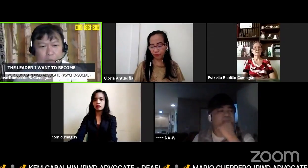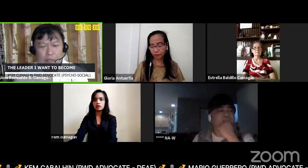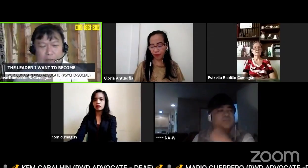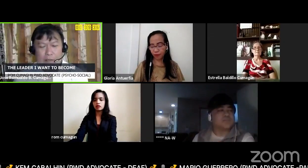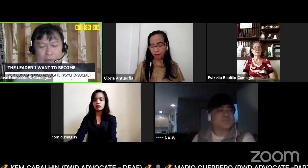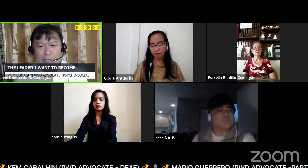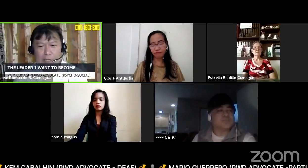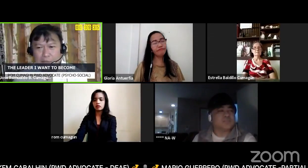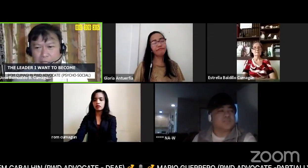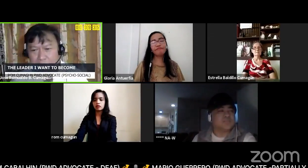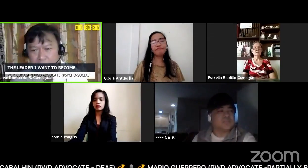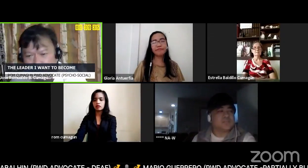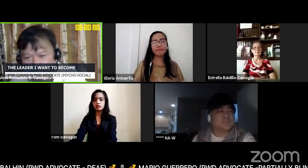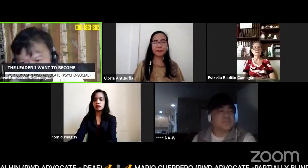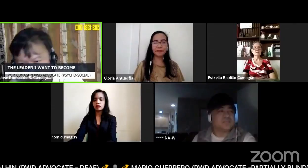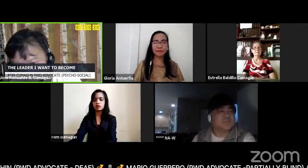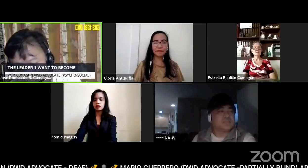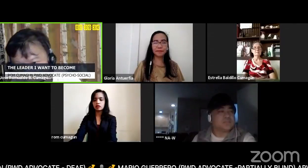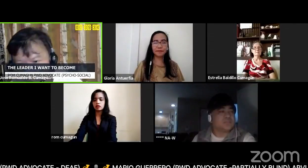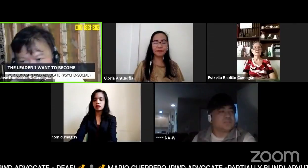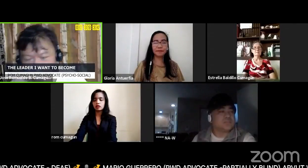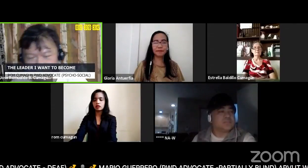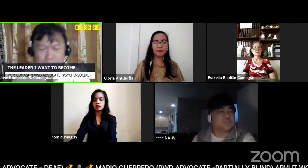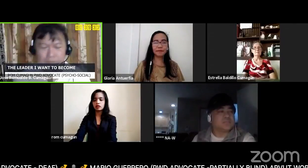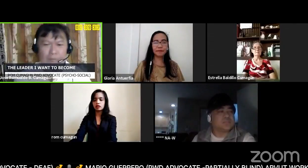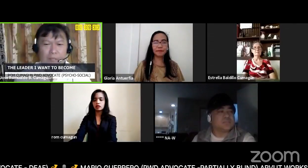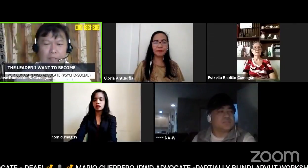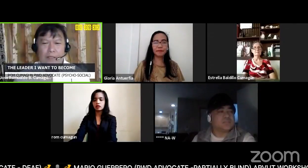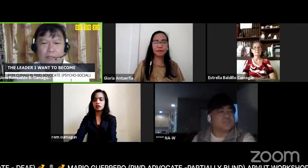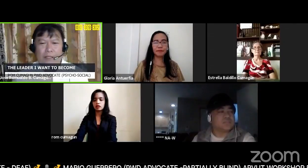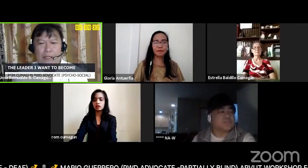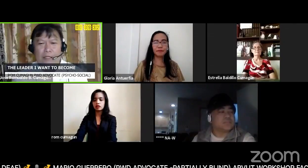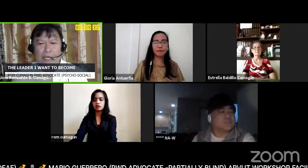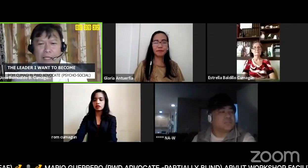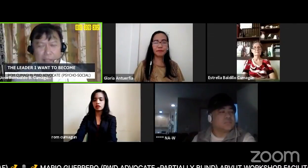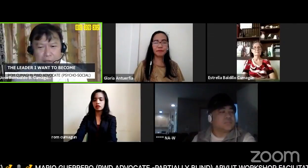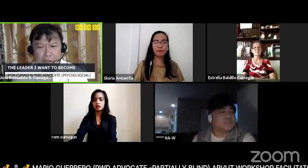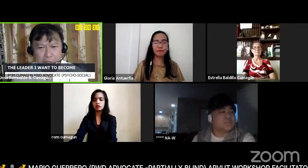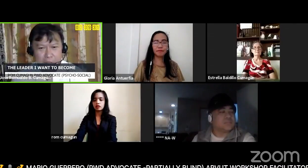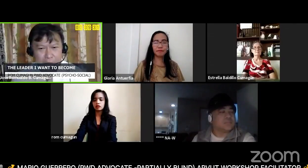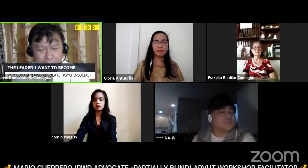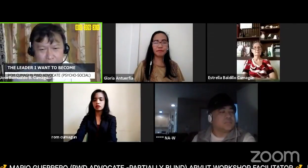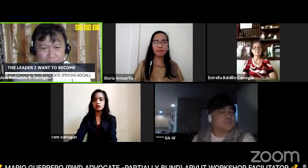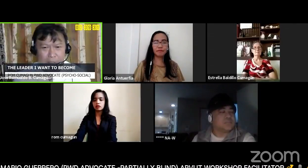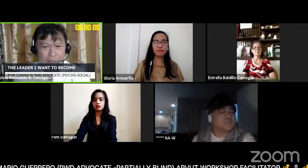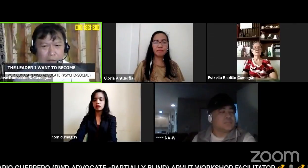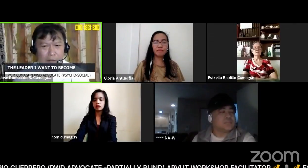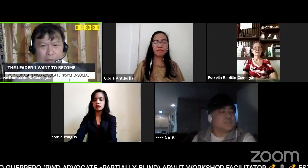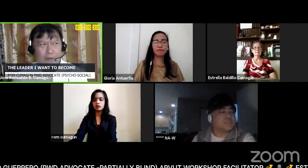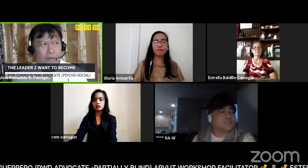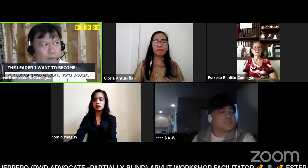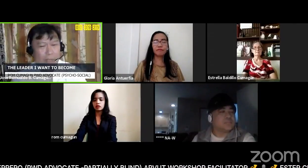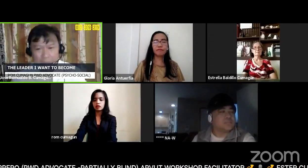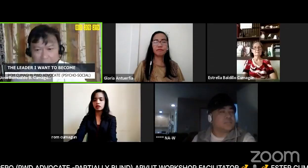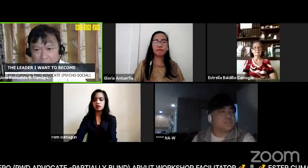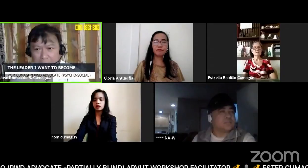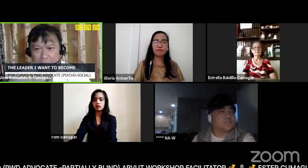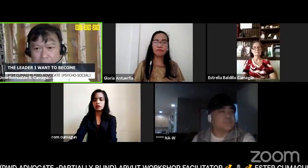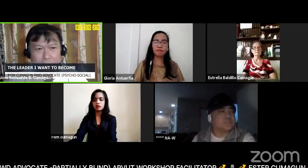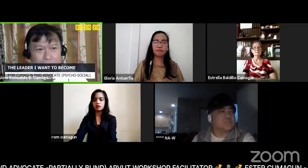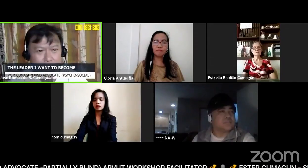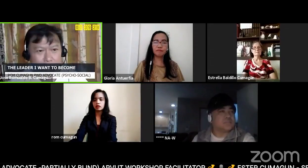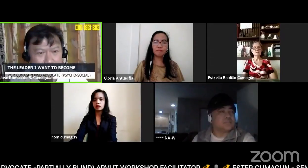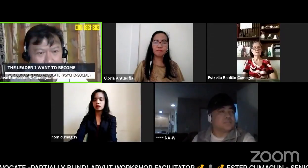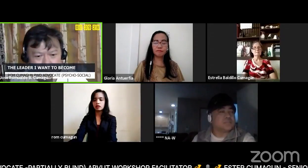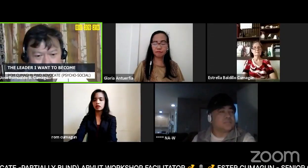no, between country and self. Okay. And then third, yung